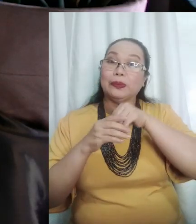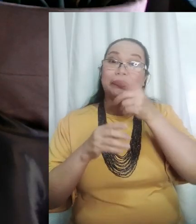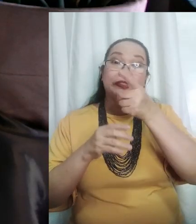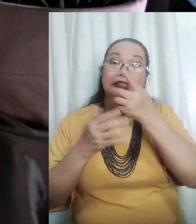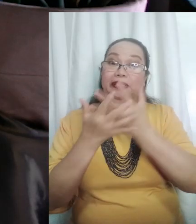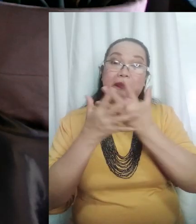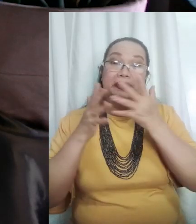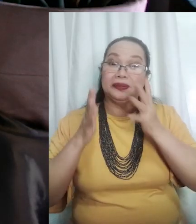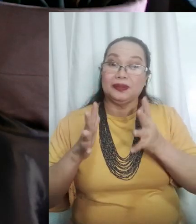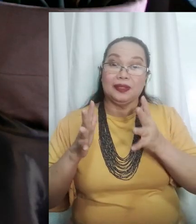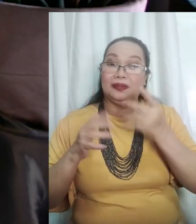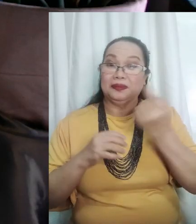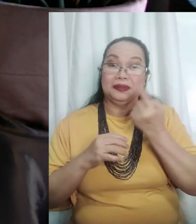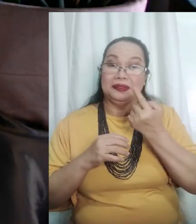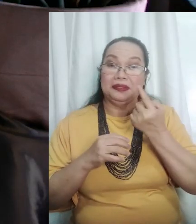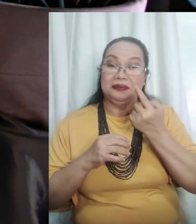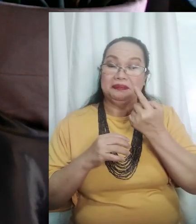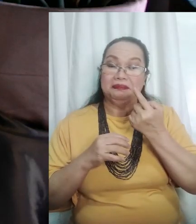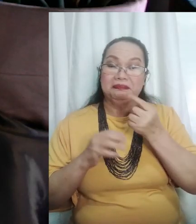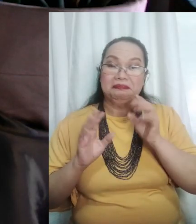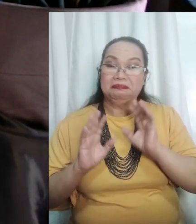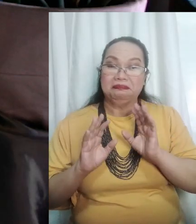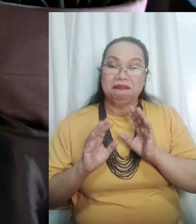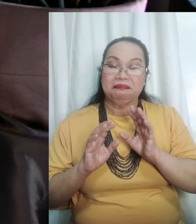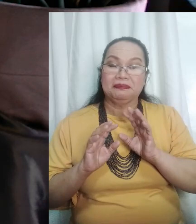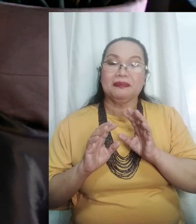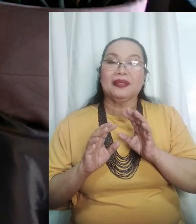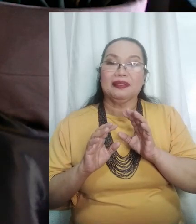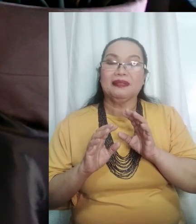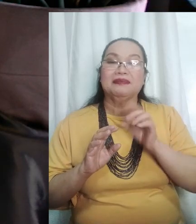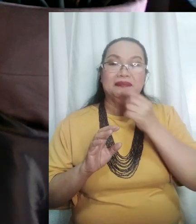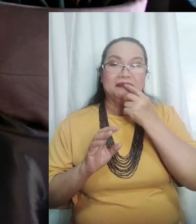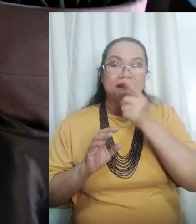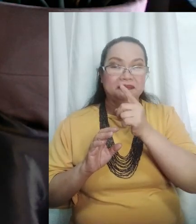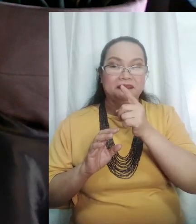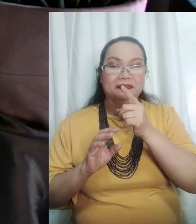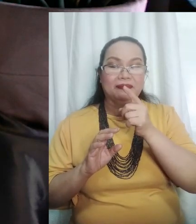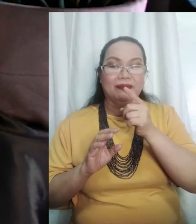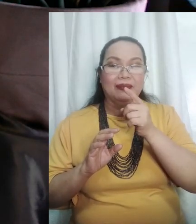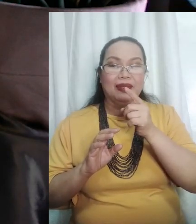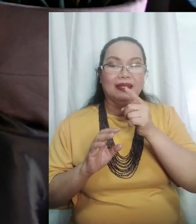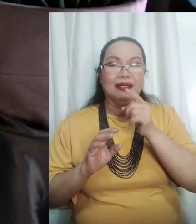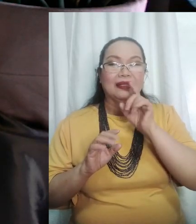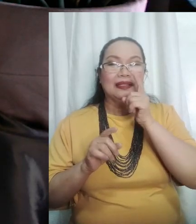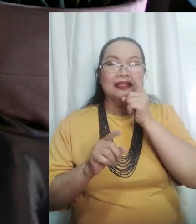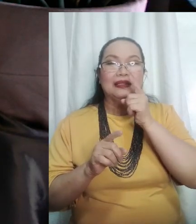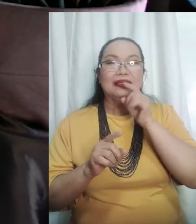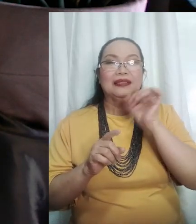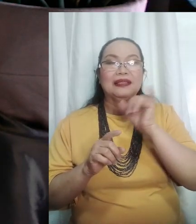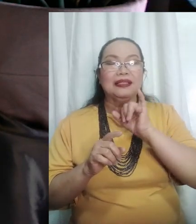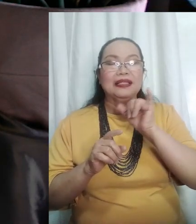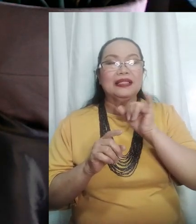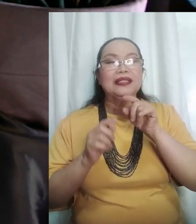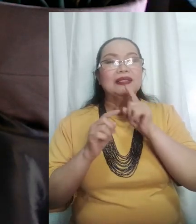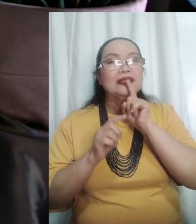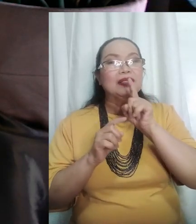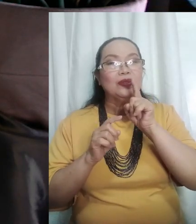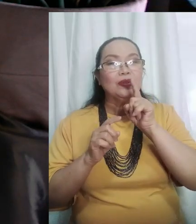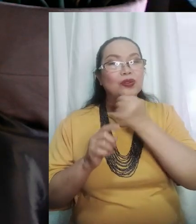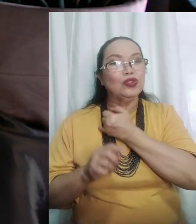muntin lupa of Egypt. The picture of a man connected to God is right here.